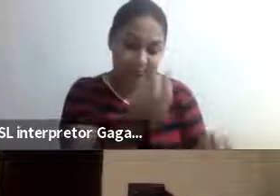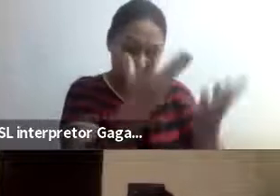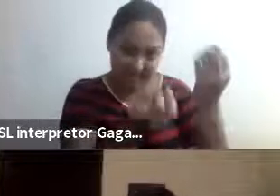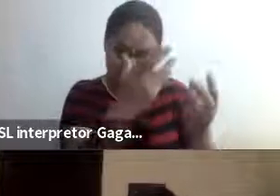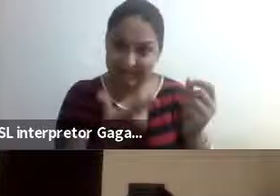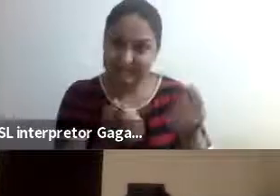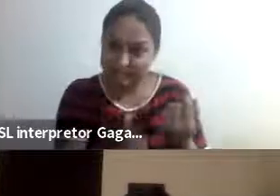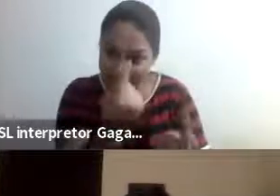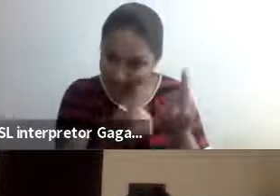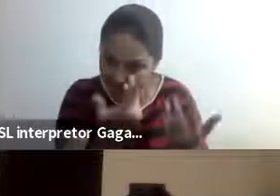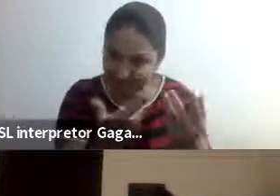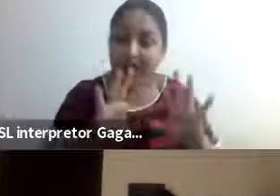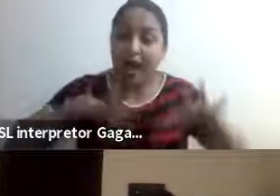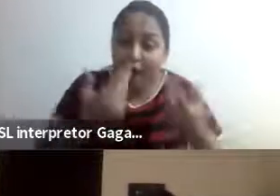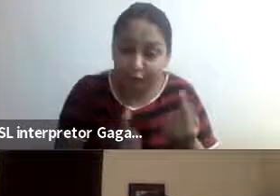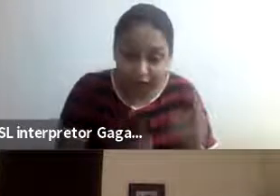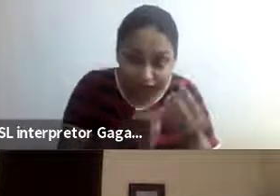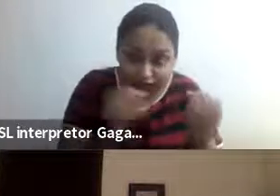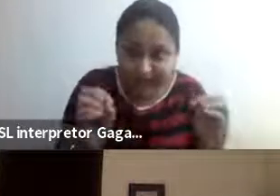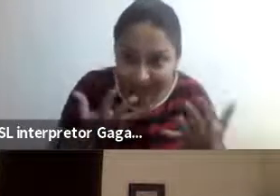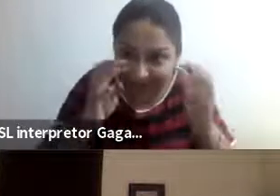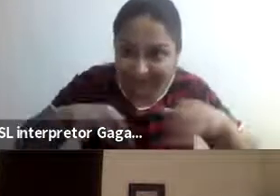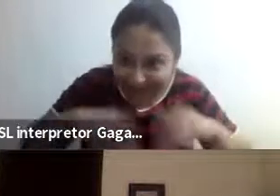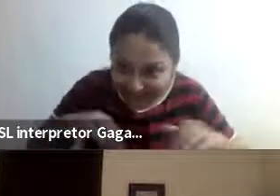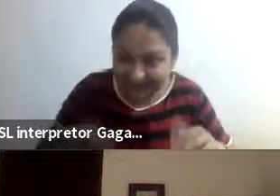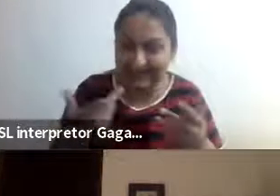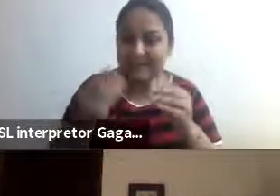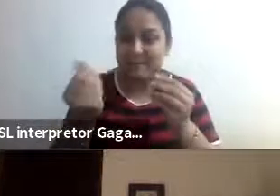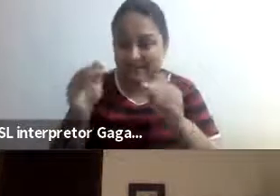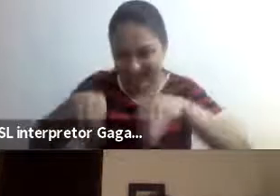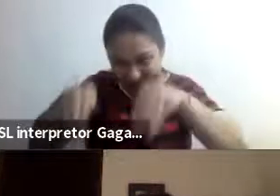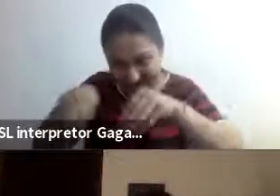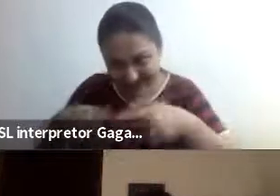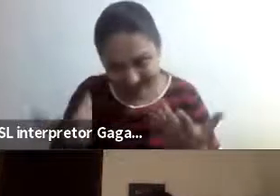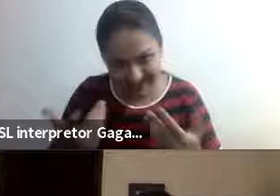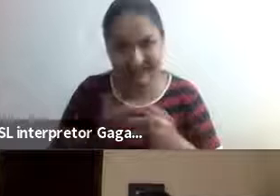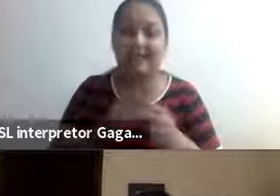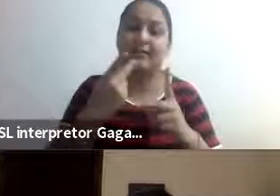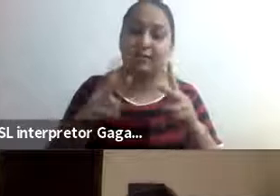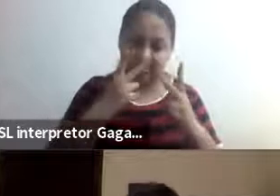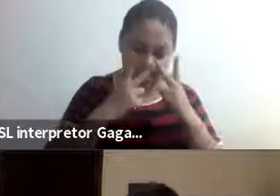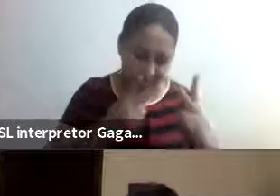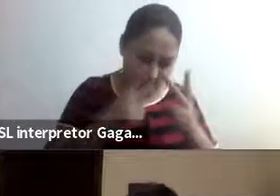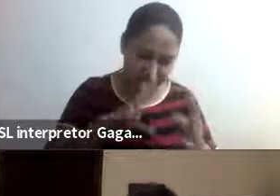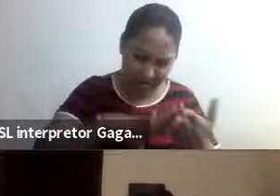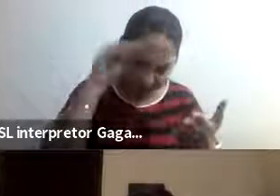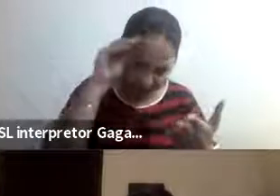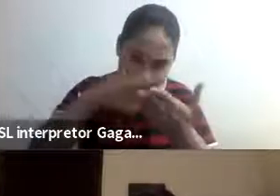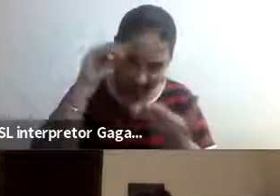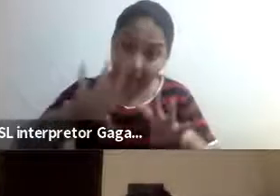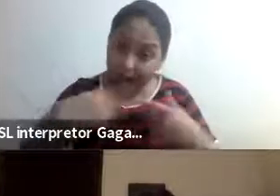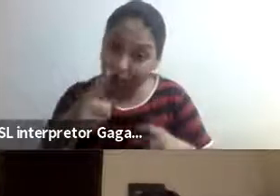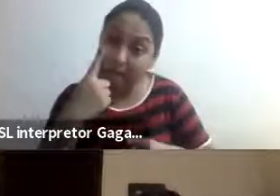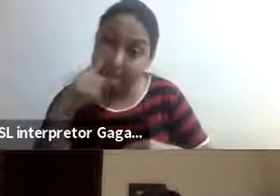with the way farming was done. She helped out as much as she could, but she wasn't always great at it. She recounts very fondly how her mother would